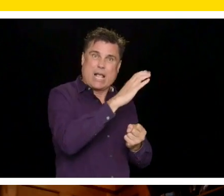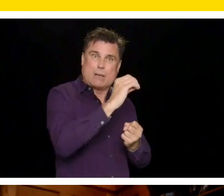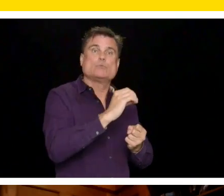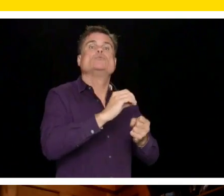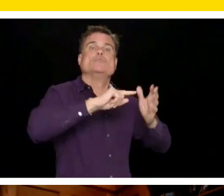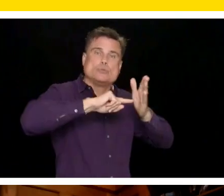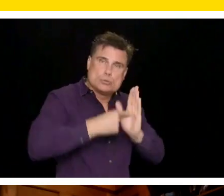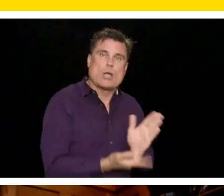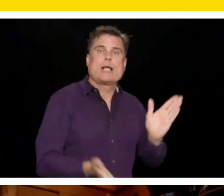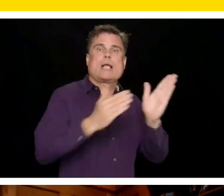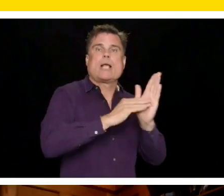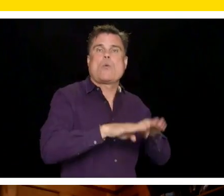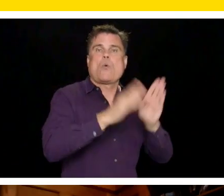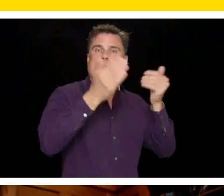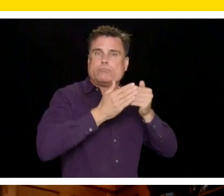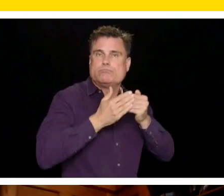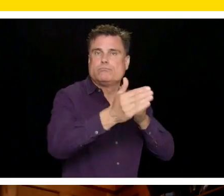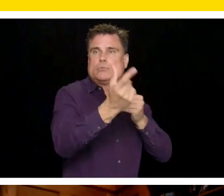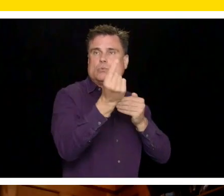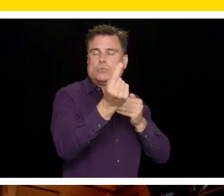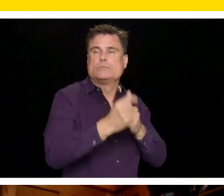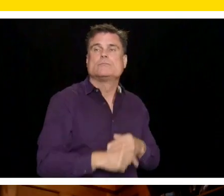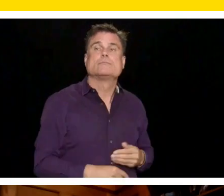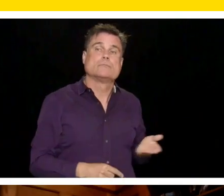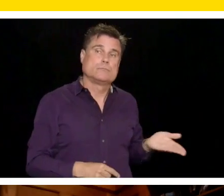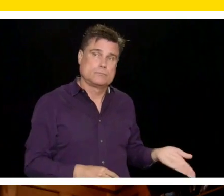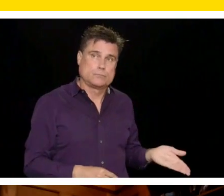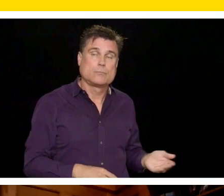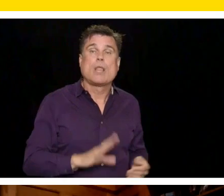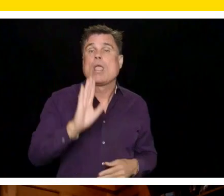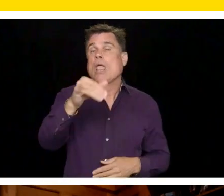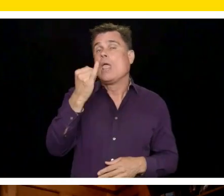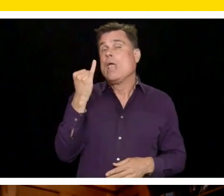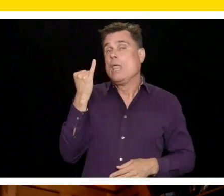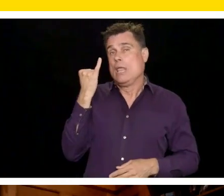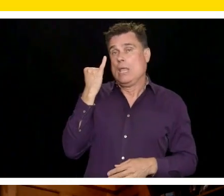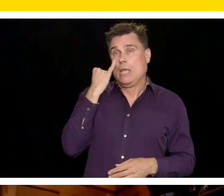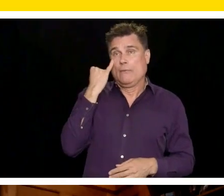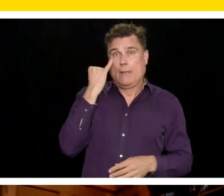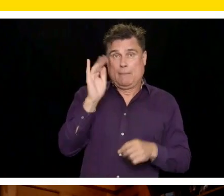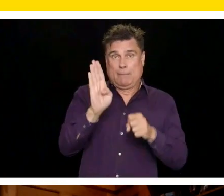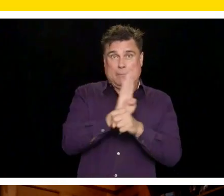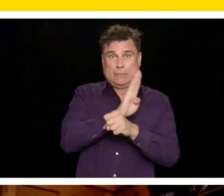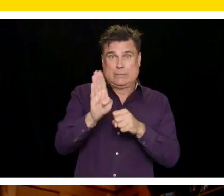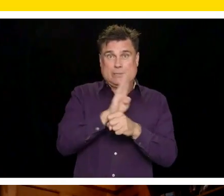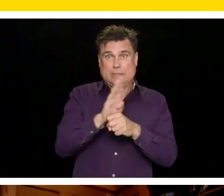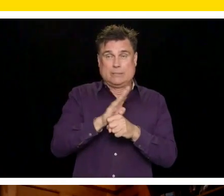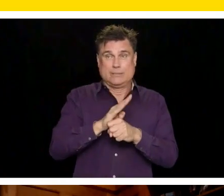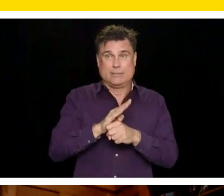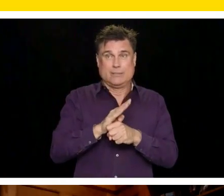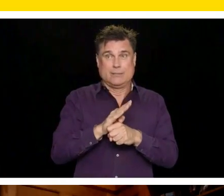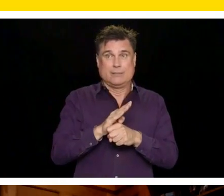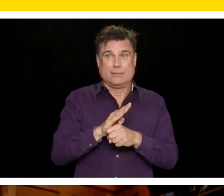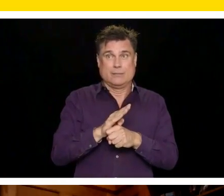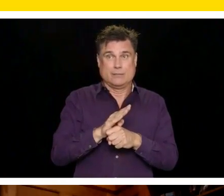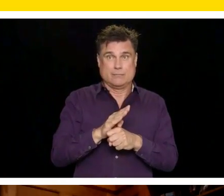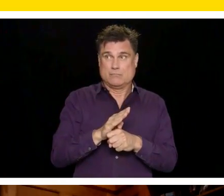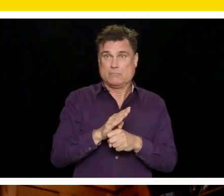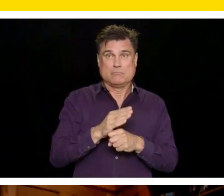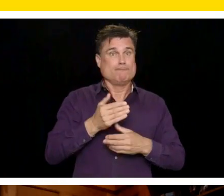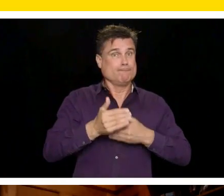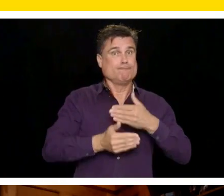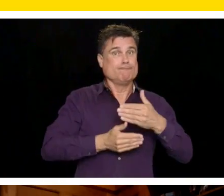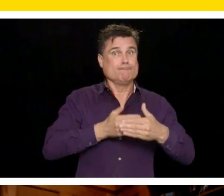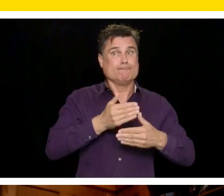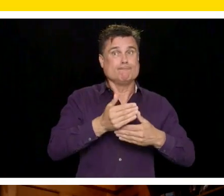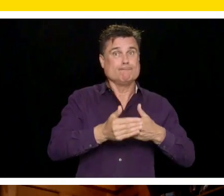supports, depending on what they qualify for, I would recommend going through the COVID support service. Again, either calling or chatting